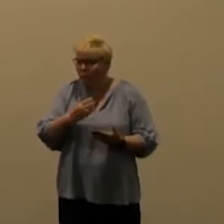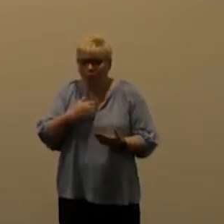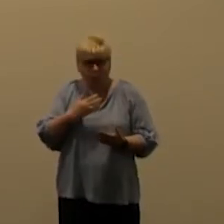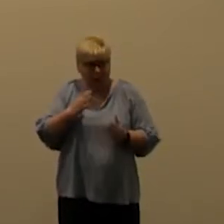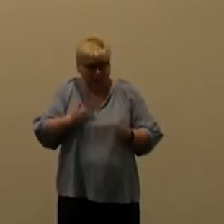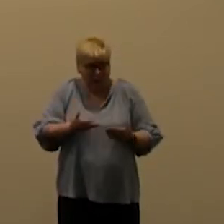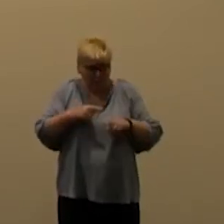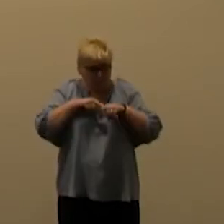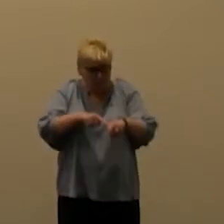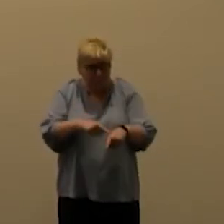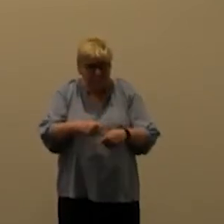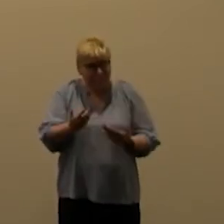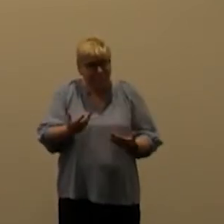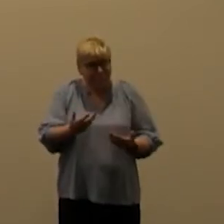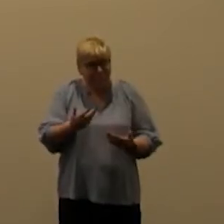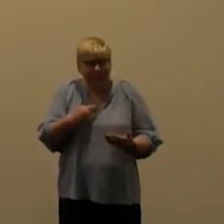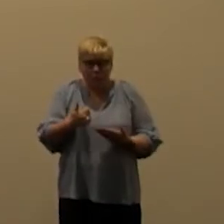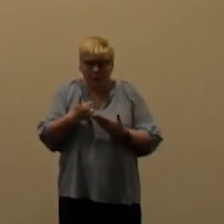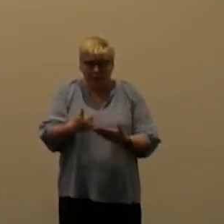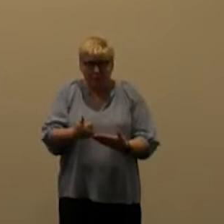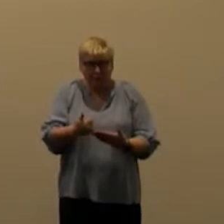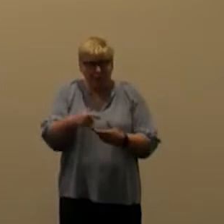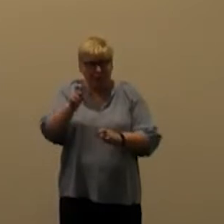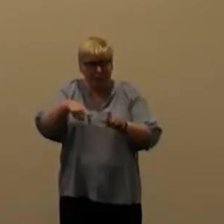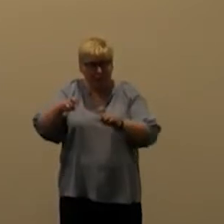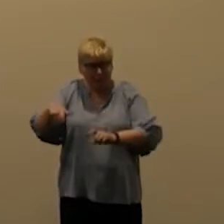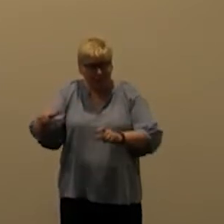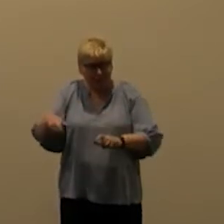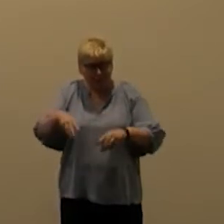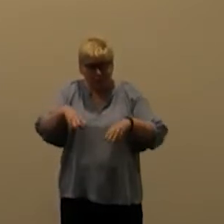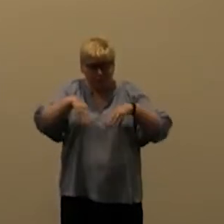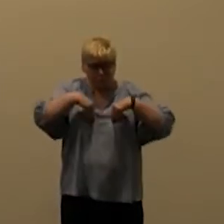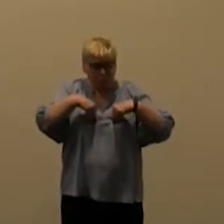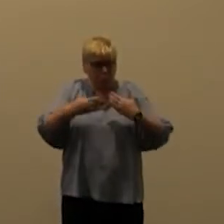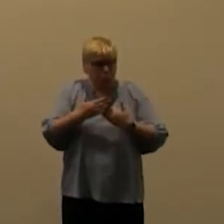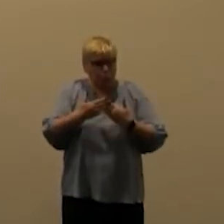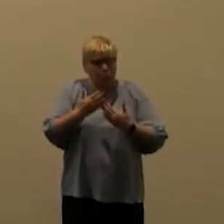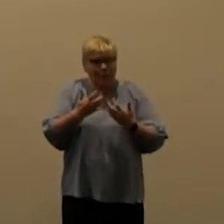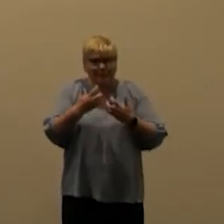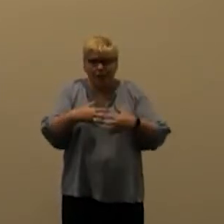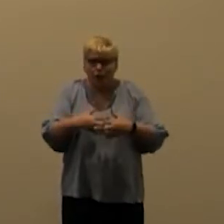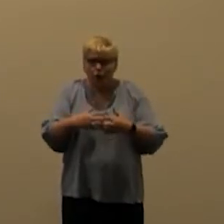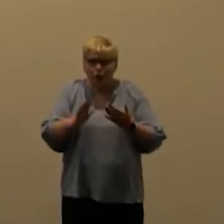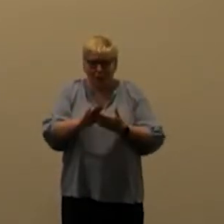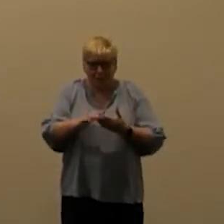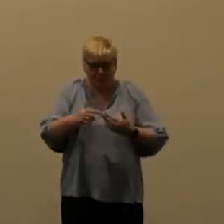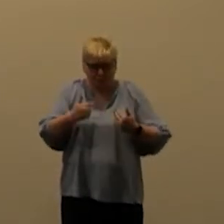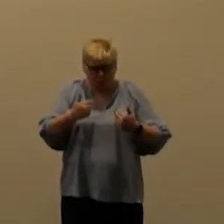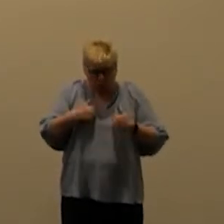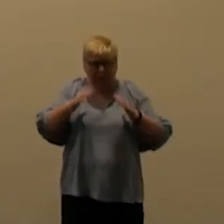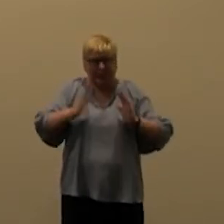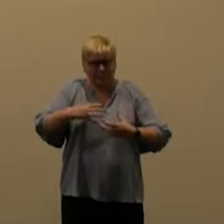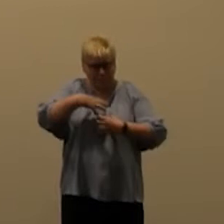walk. If we're going to help clients adopt new technology, it's something that we have to